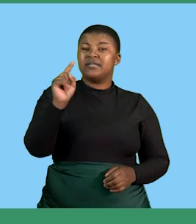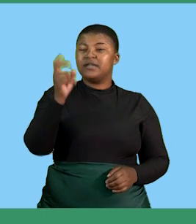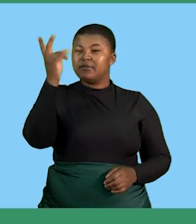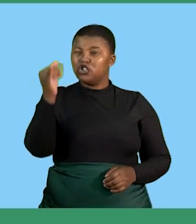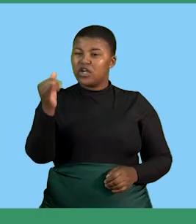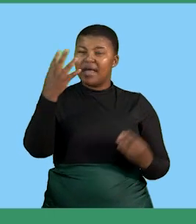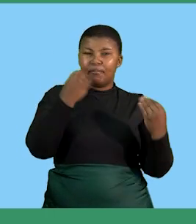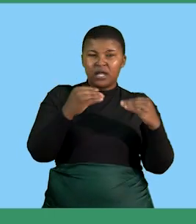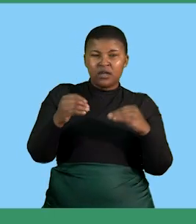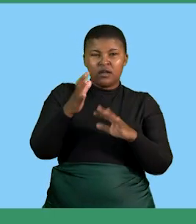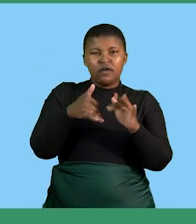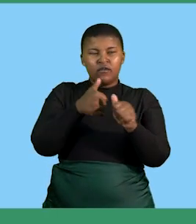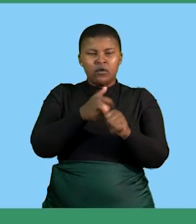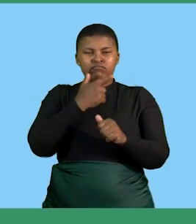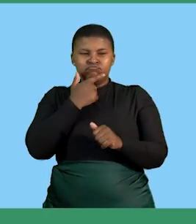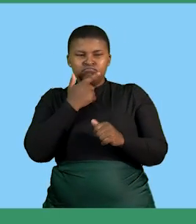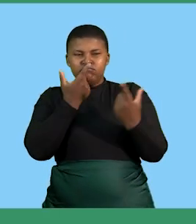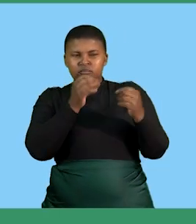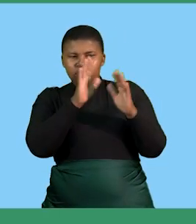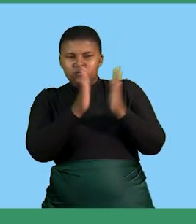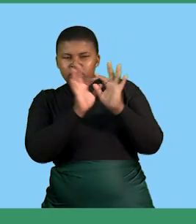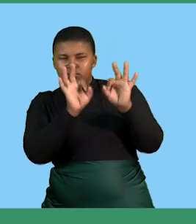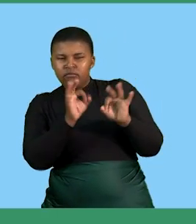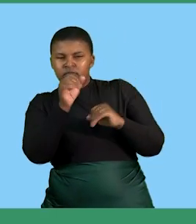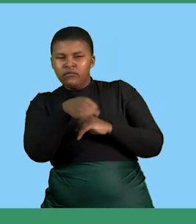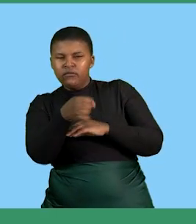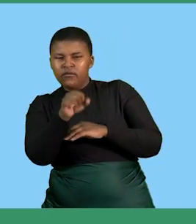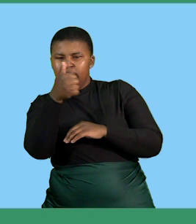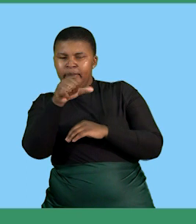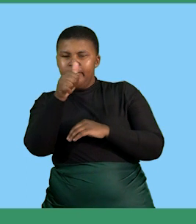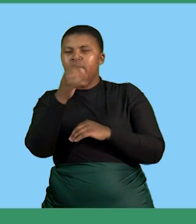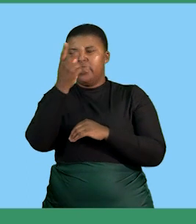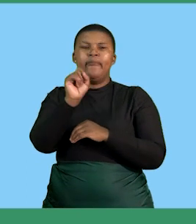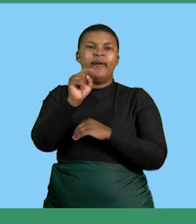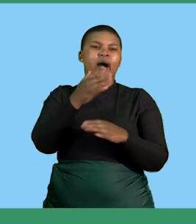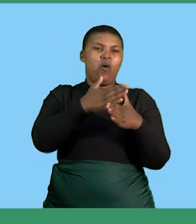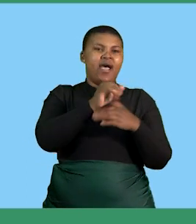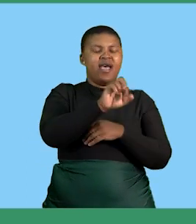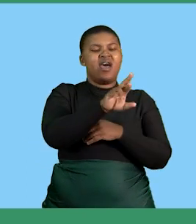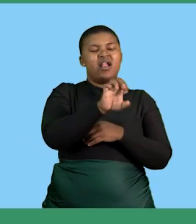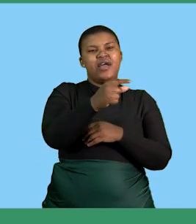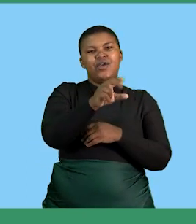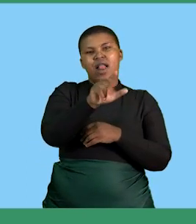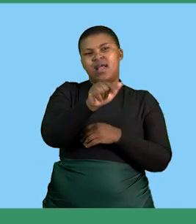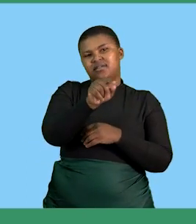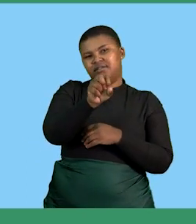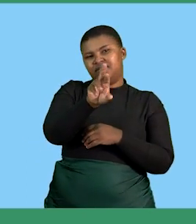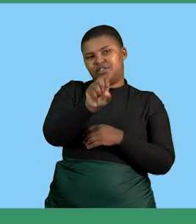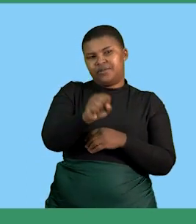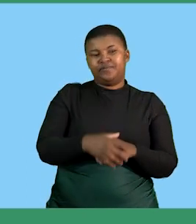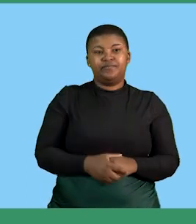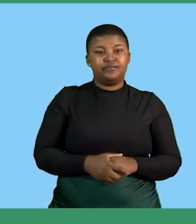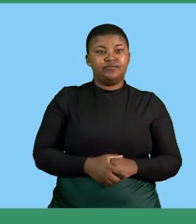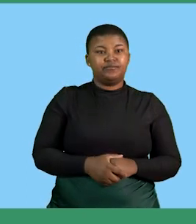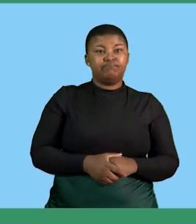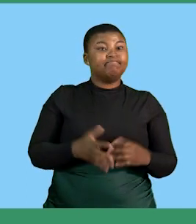the businesses if they are doing the right things. Then our next one is our strategic allies, and these normally are